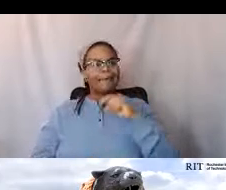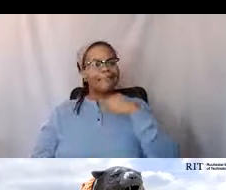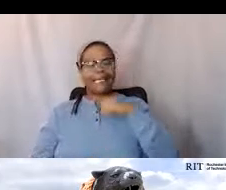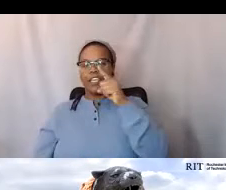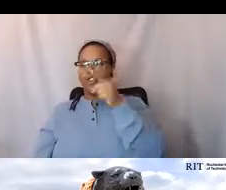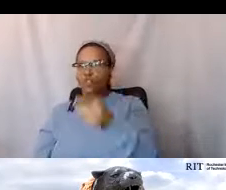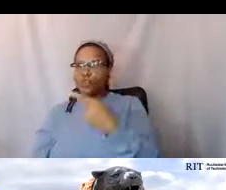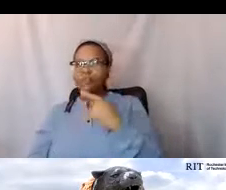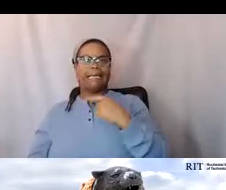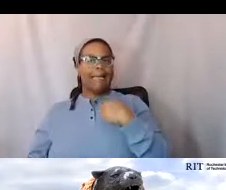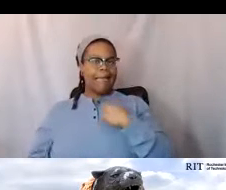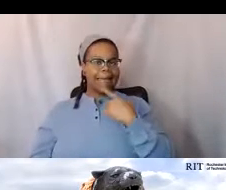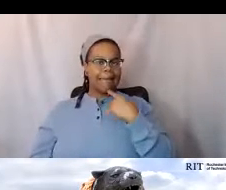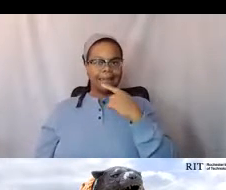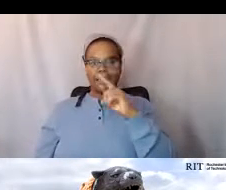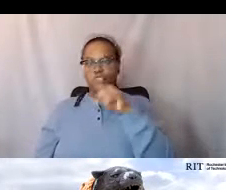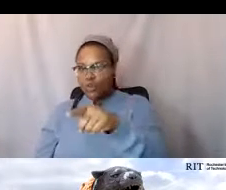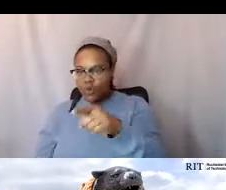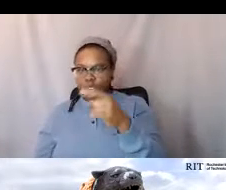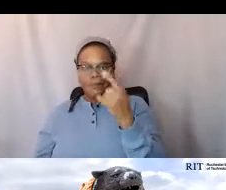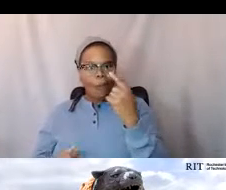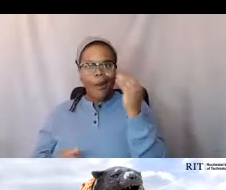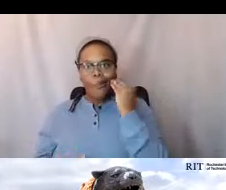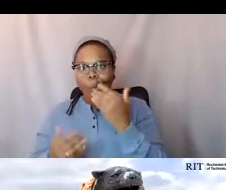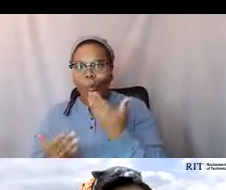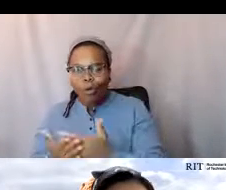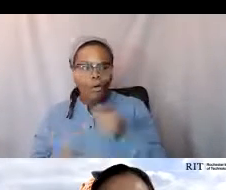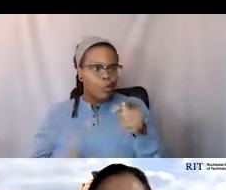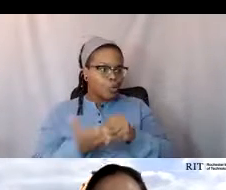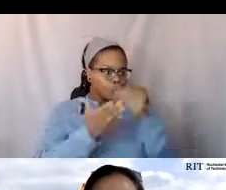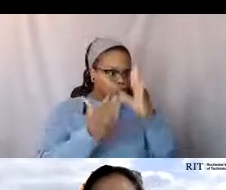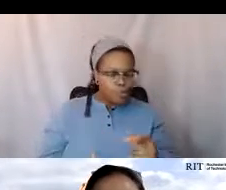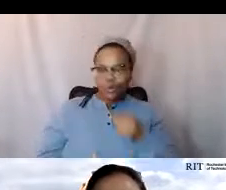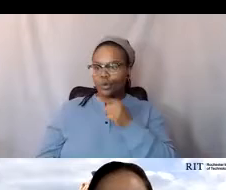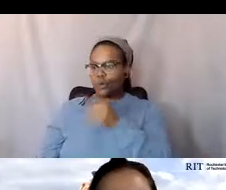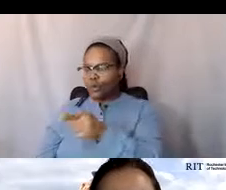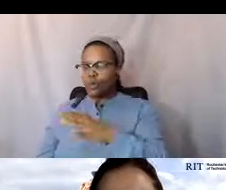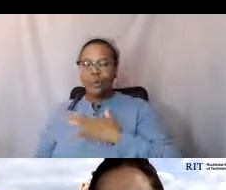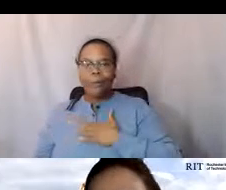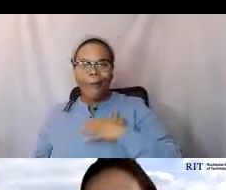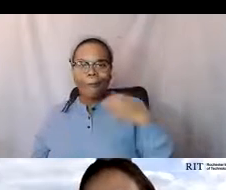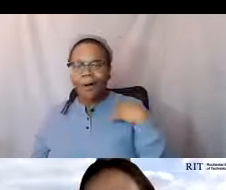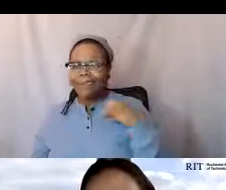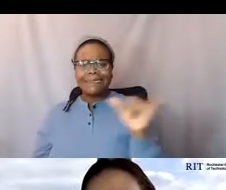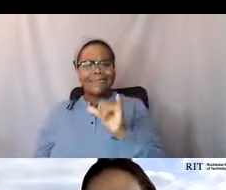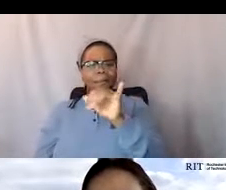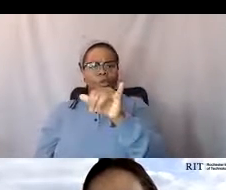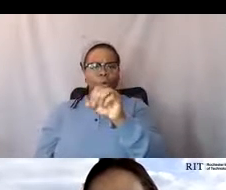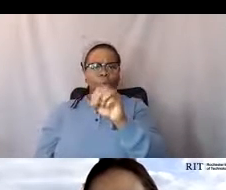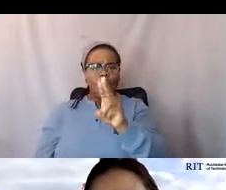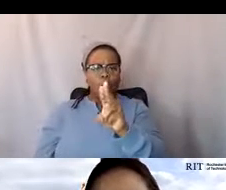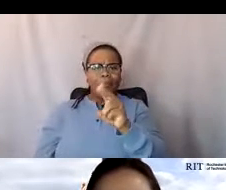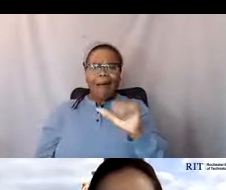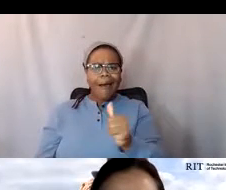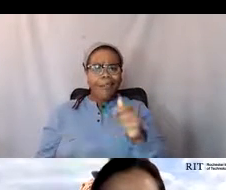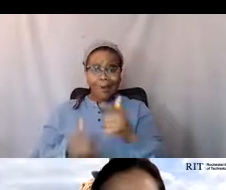someone I know well, I can say you to a student, I can say you to my boss, and it's the same you. But in almost every other language in the